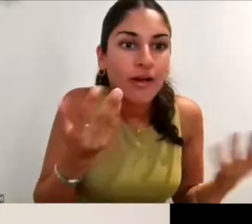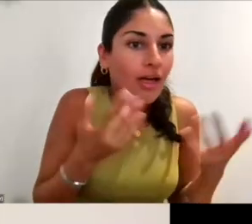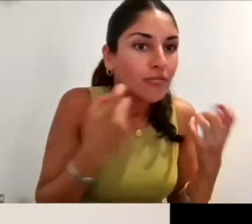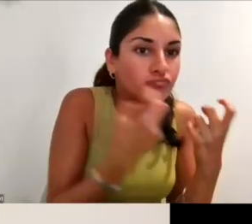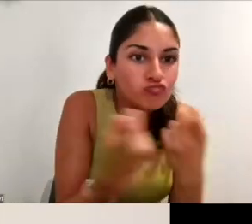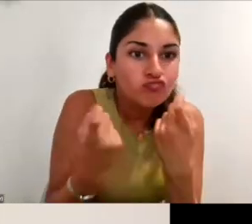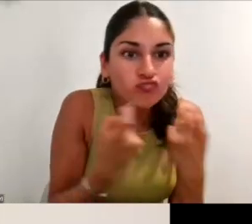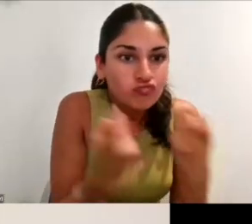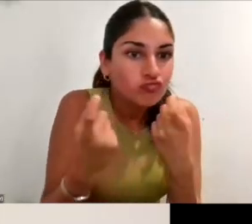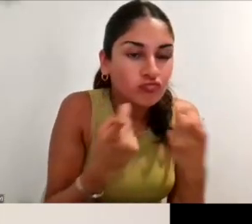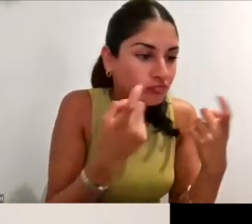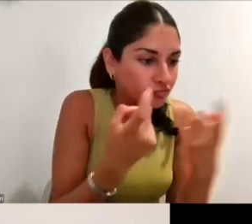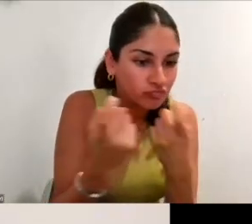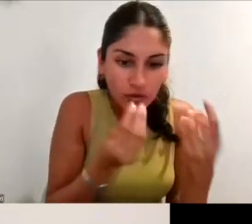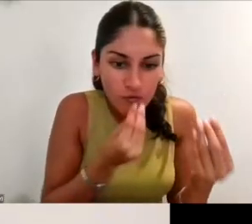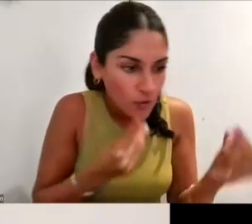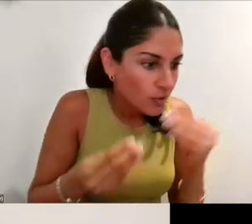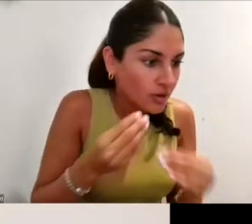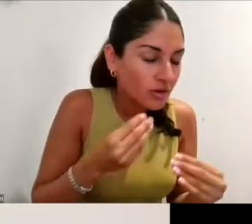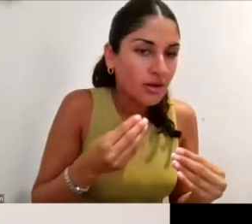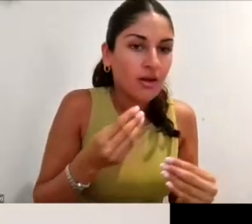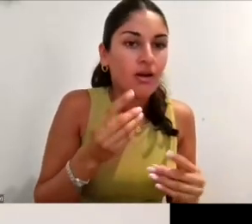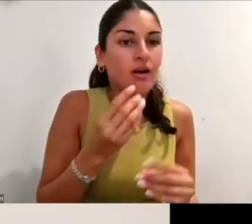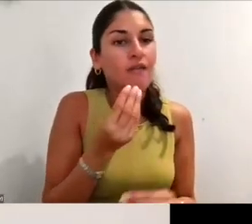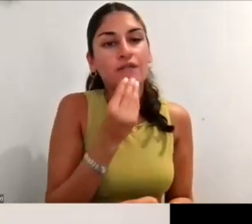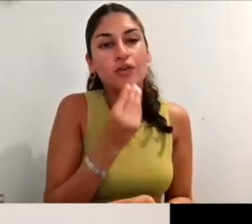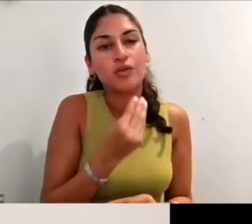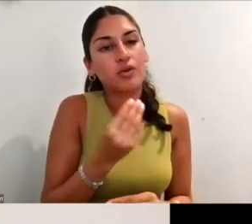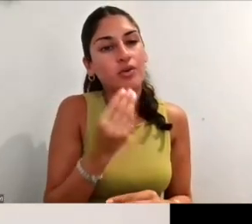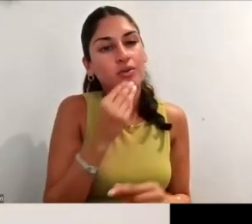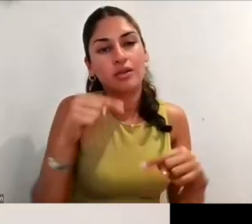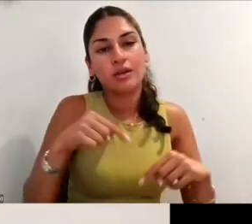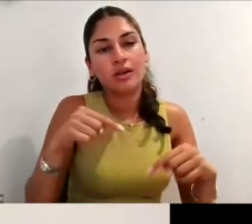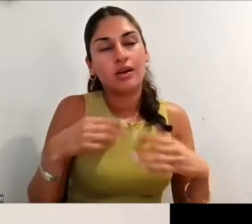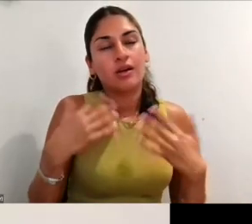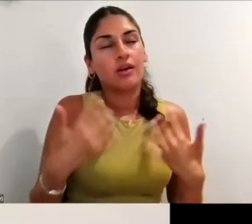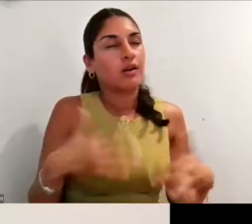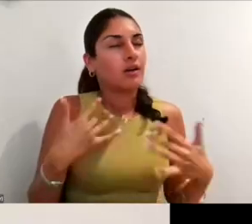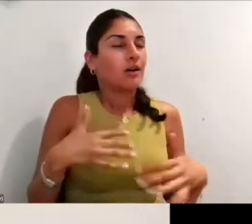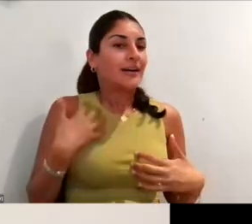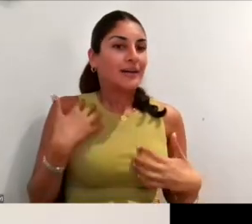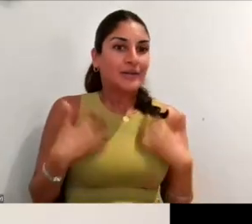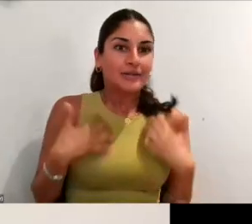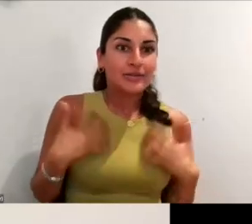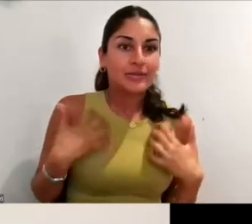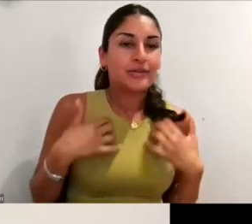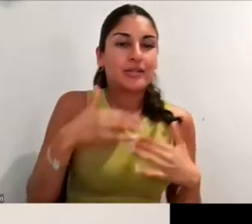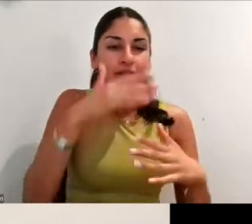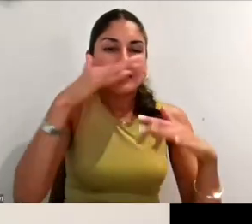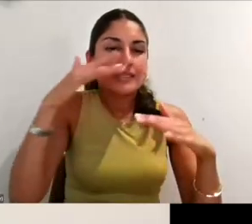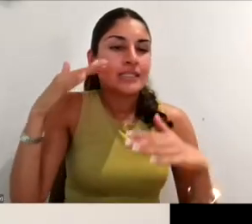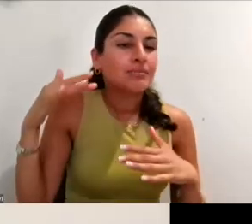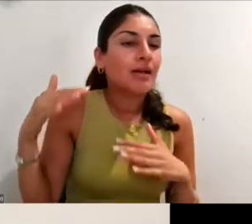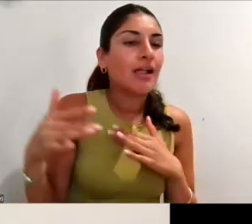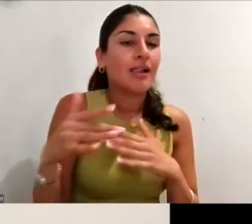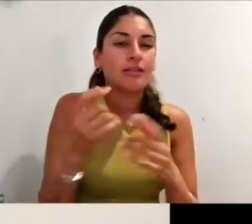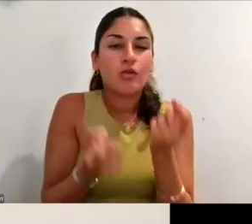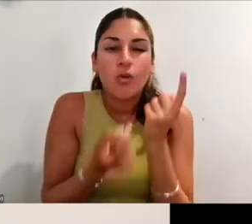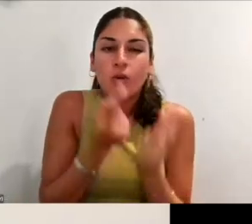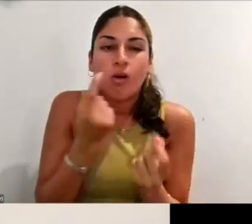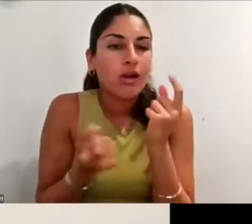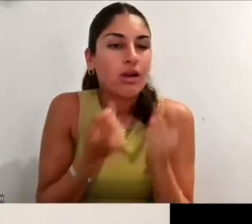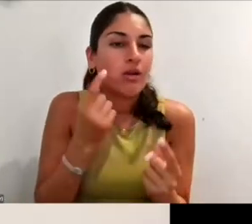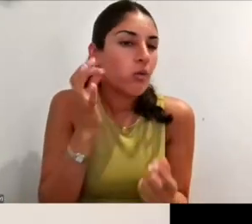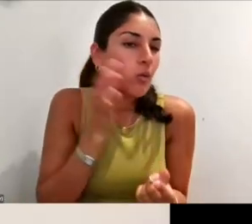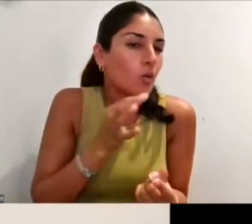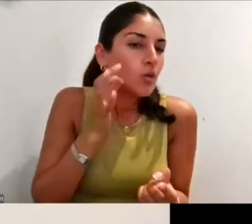definitely food. Oh, the food! The scents and sights explode like oil and water in a pan.